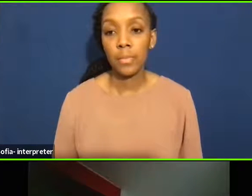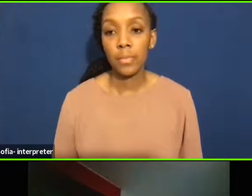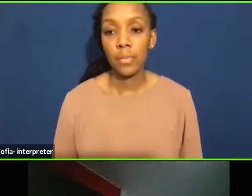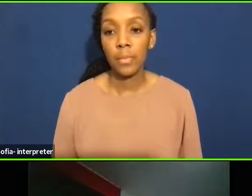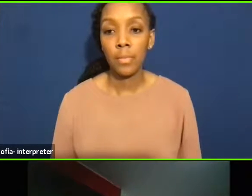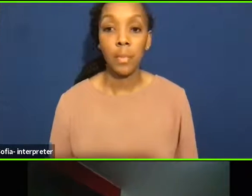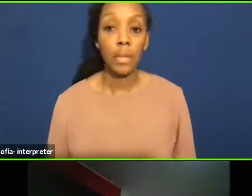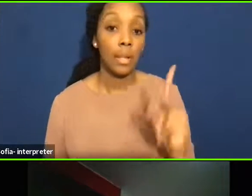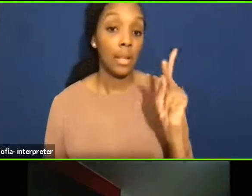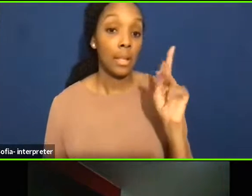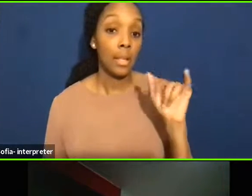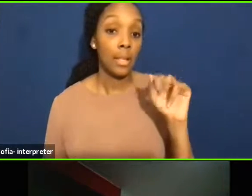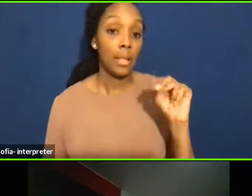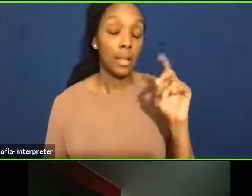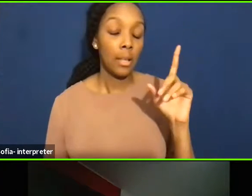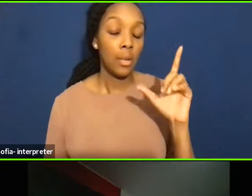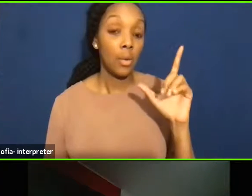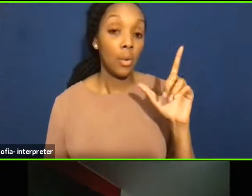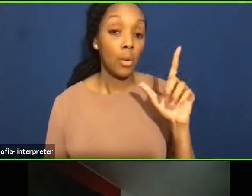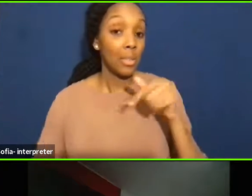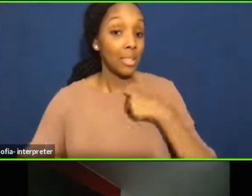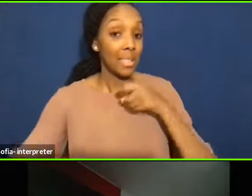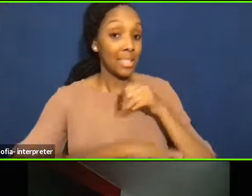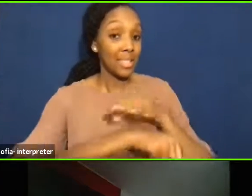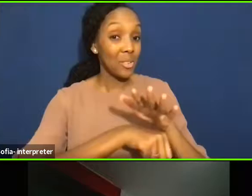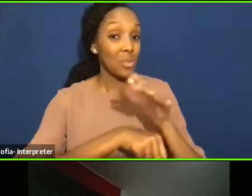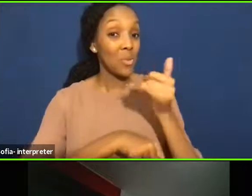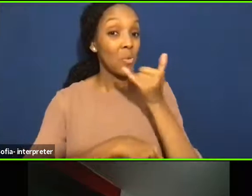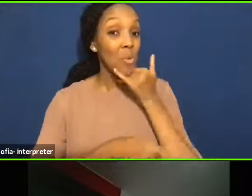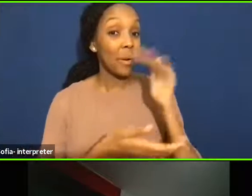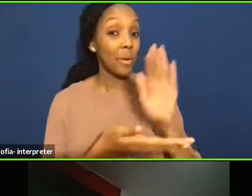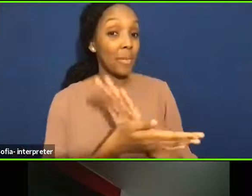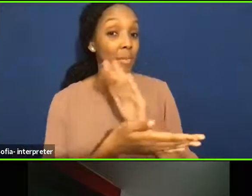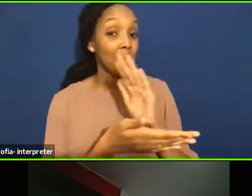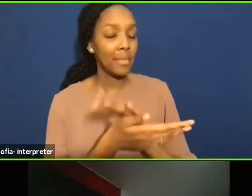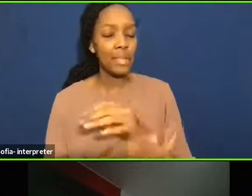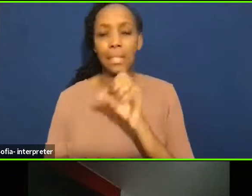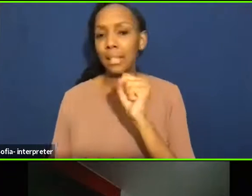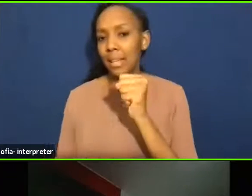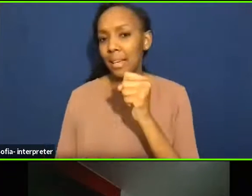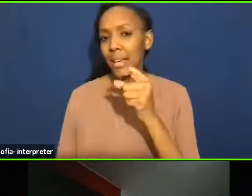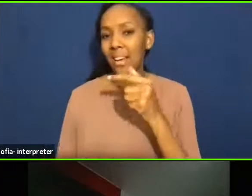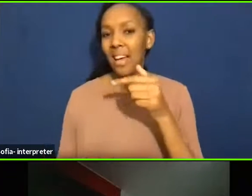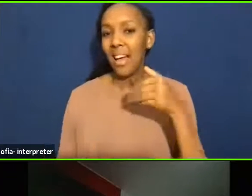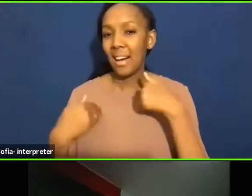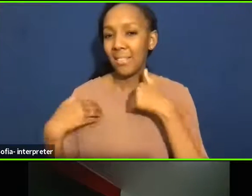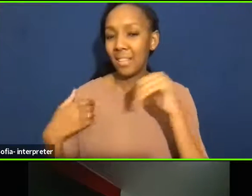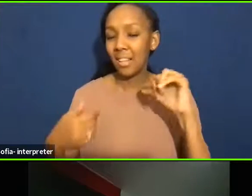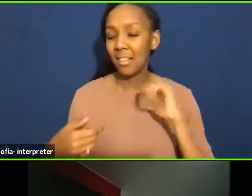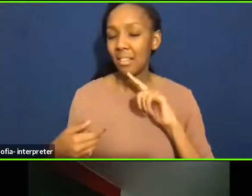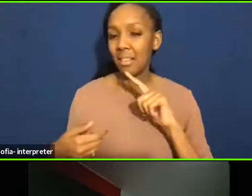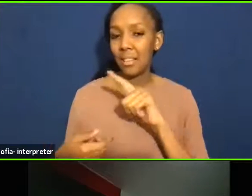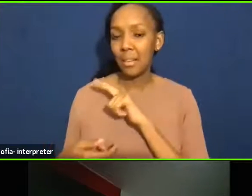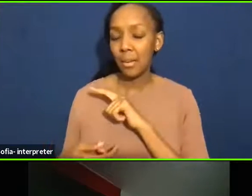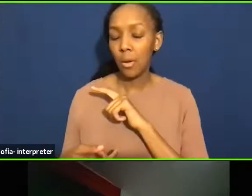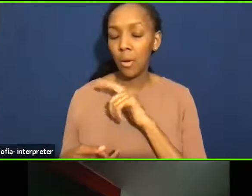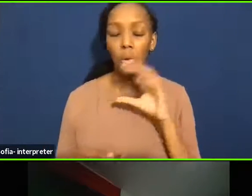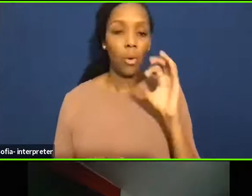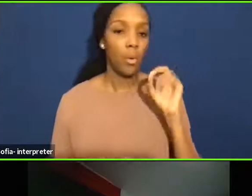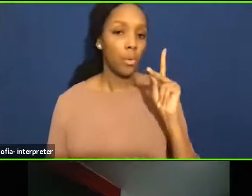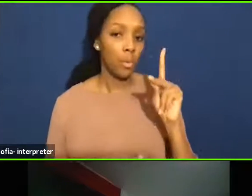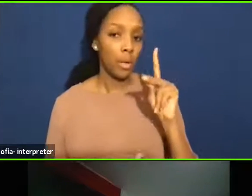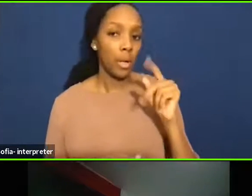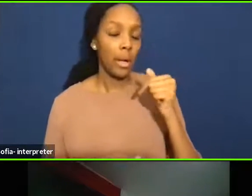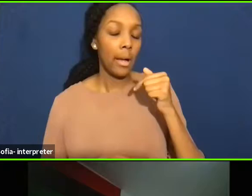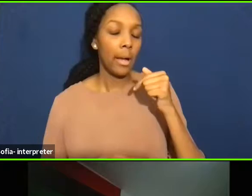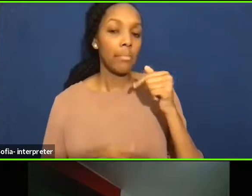Kendall, did I send you the wrong thing? Yeah, I think I got the legislation instead. Okay, yeah, I'm gonna send it through to